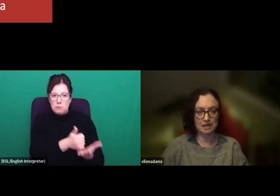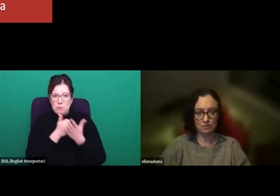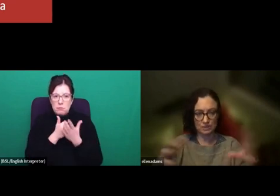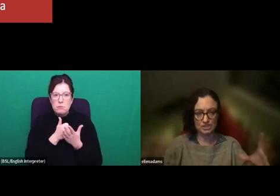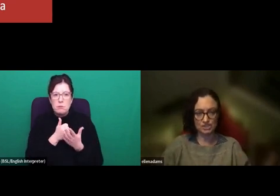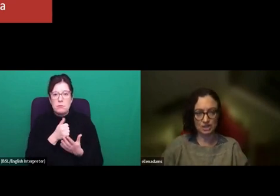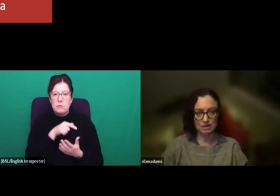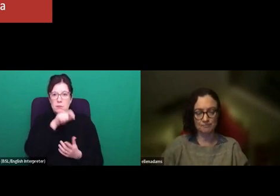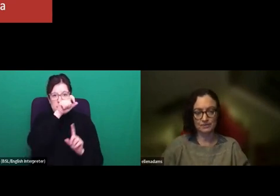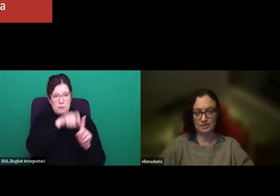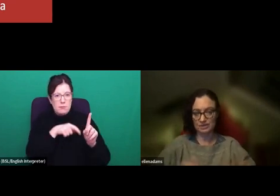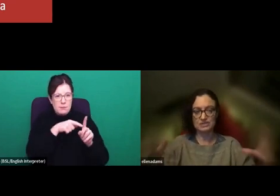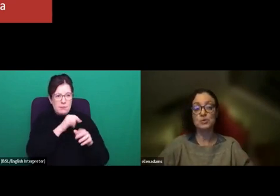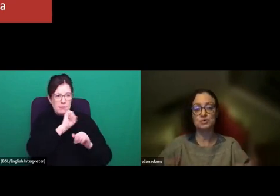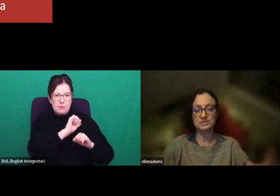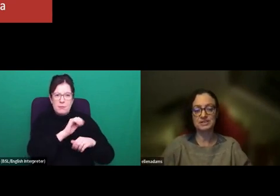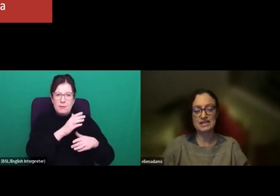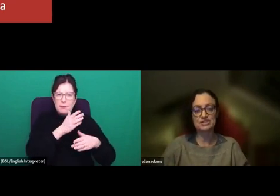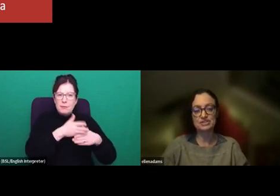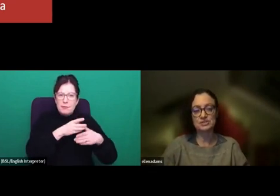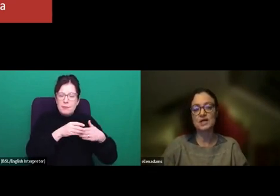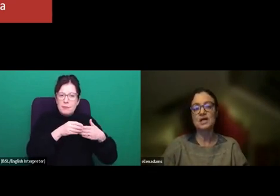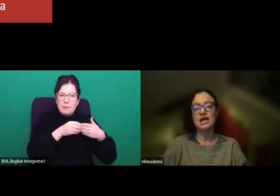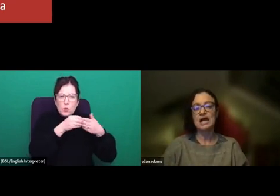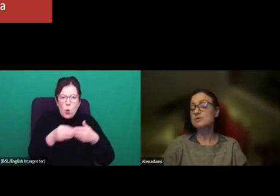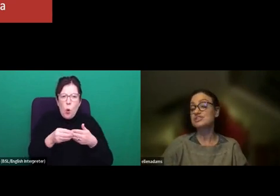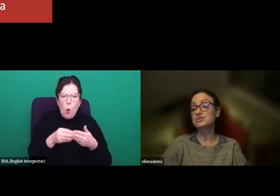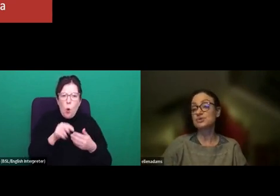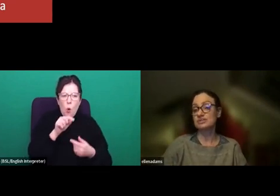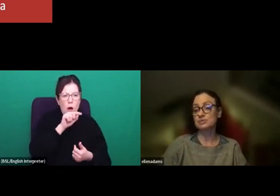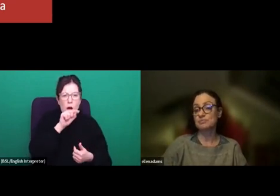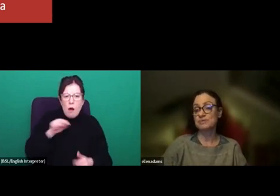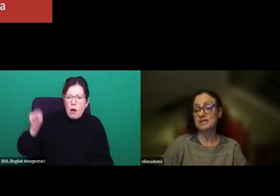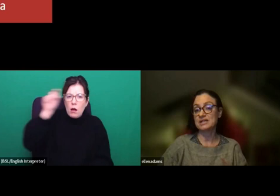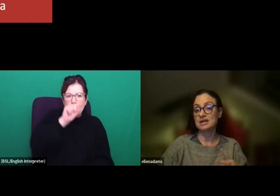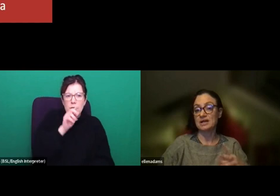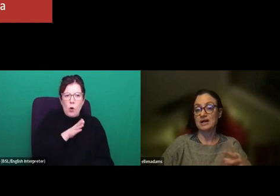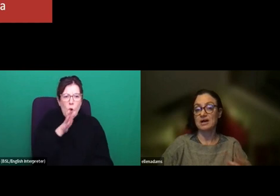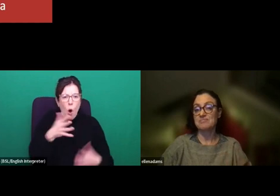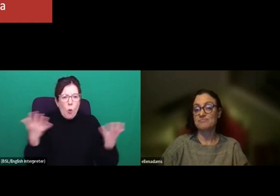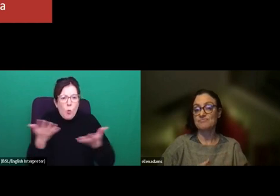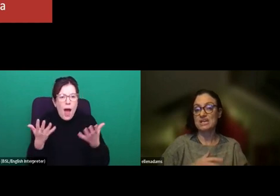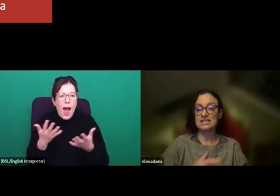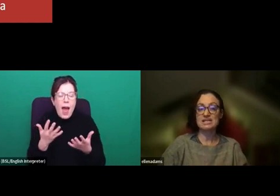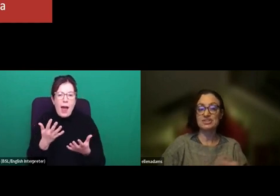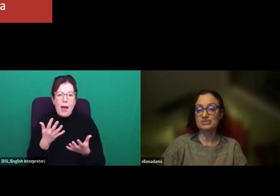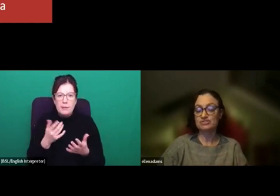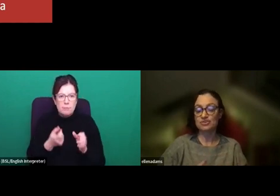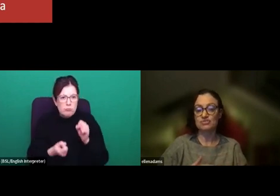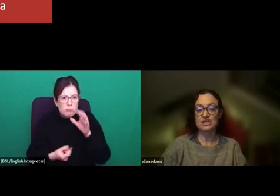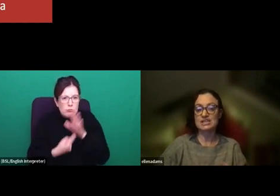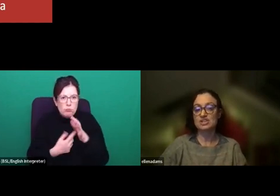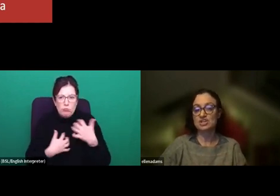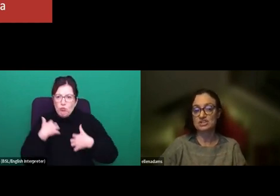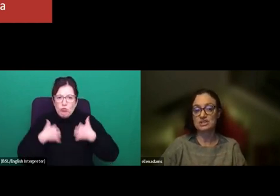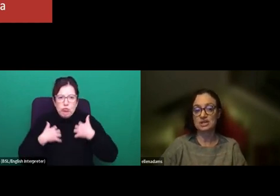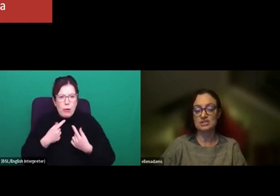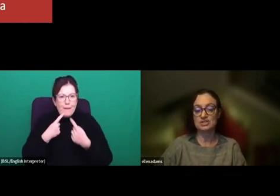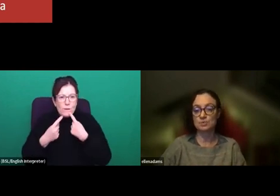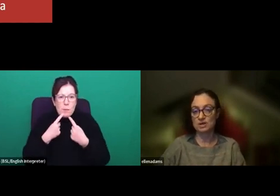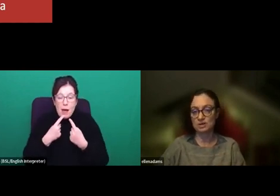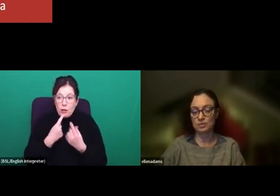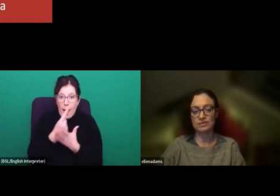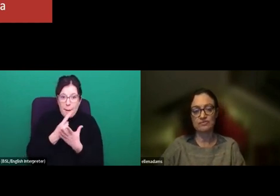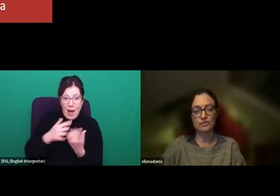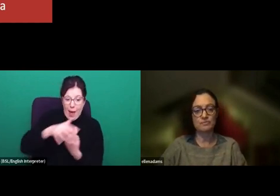talked to me about which the tours that they do and which stories would be really useful, really good